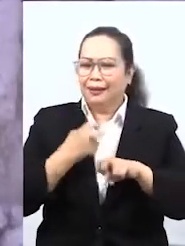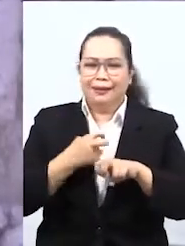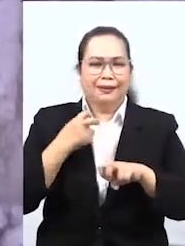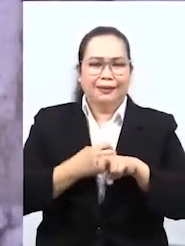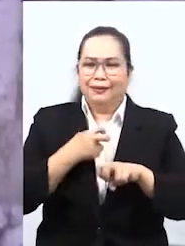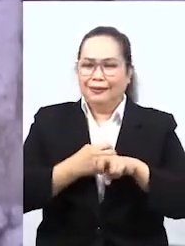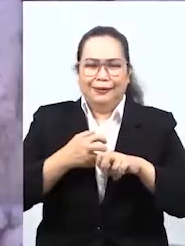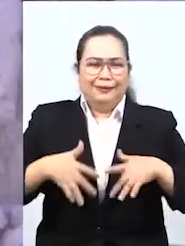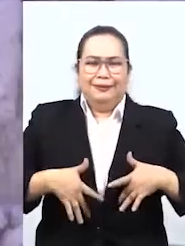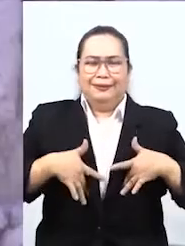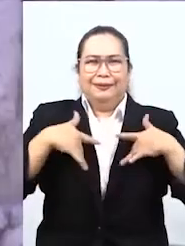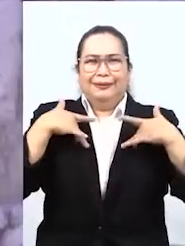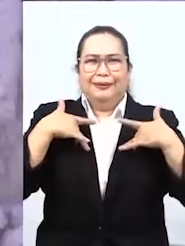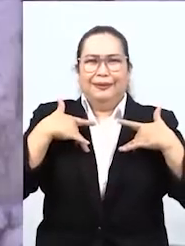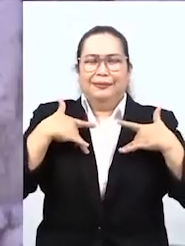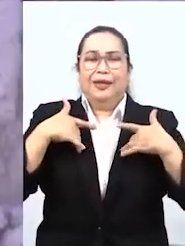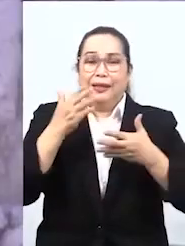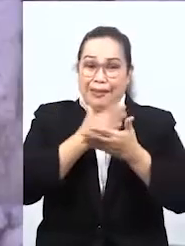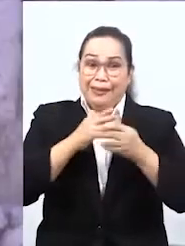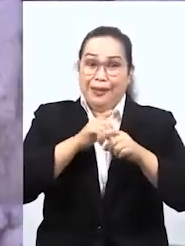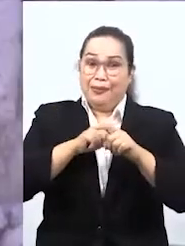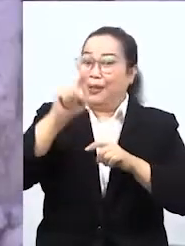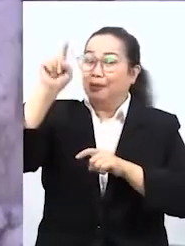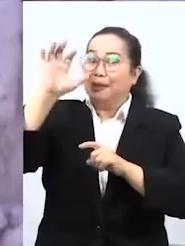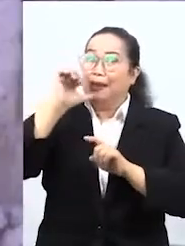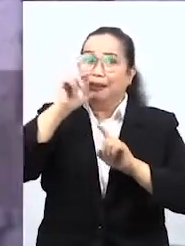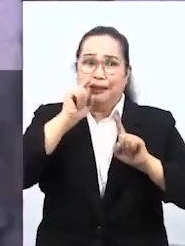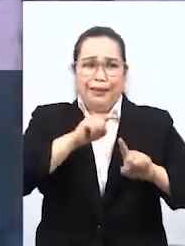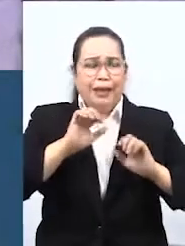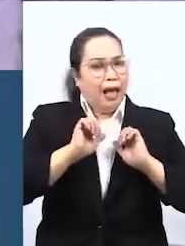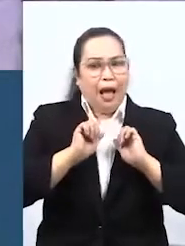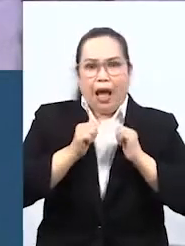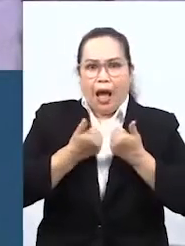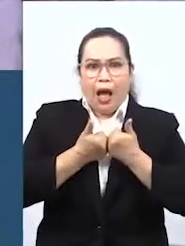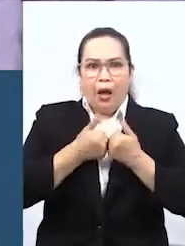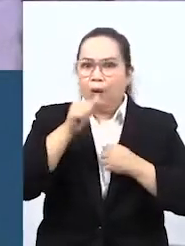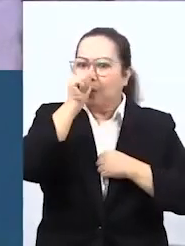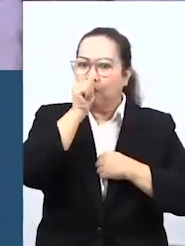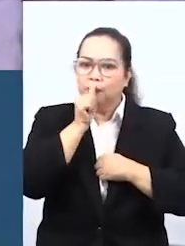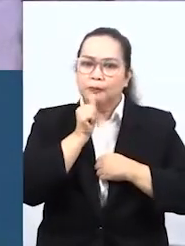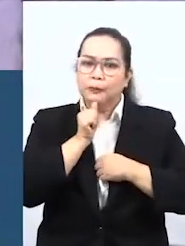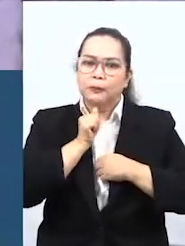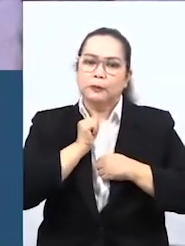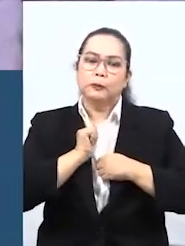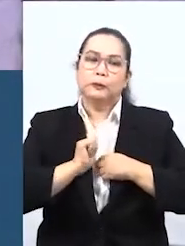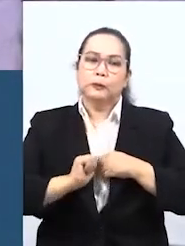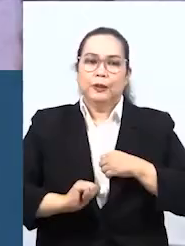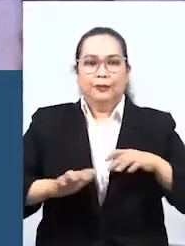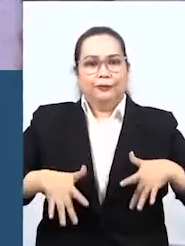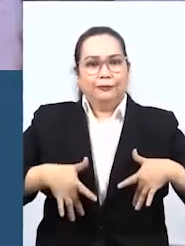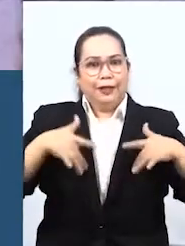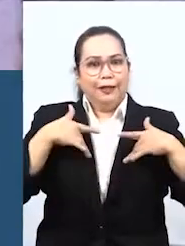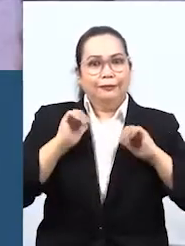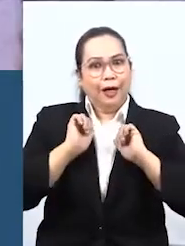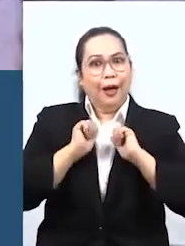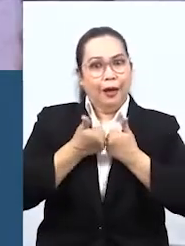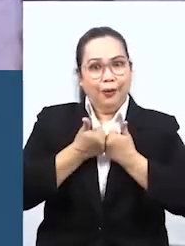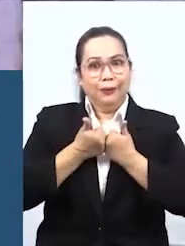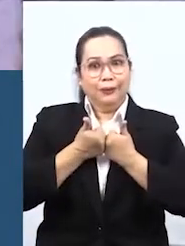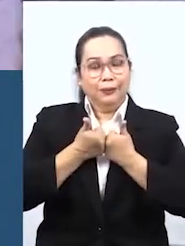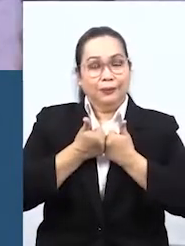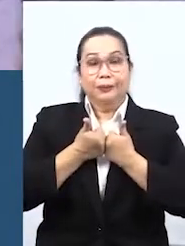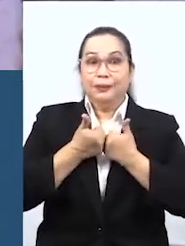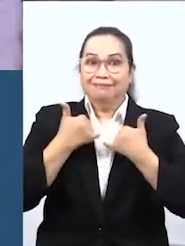mabuhay na minsan walang sagot ang dios how can we endure the difficulties of life and